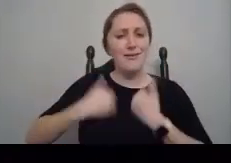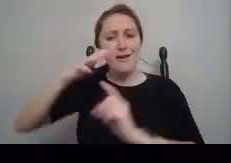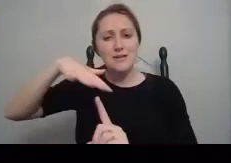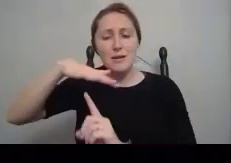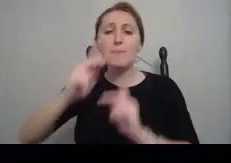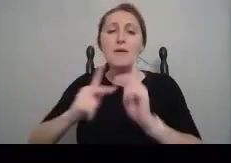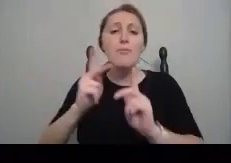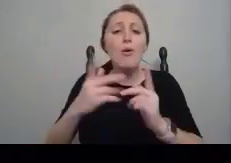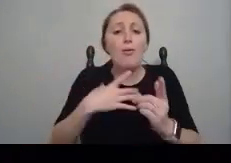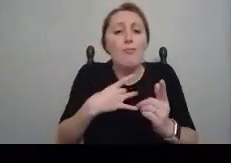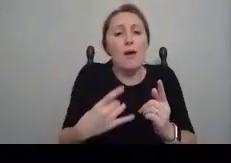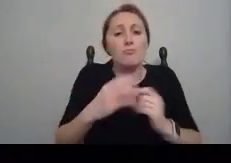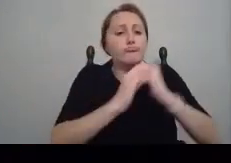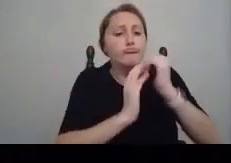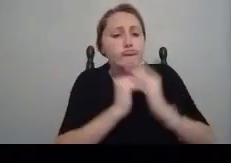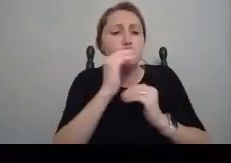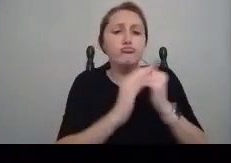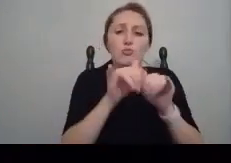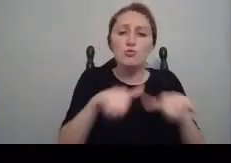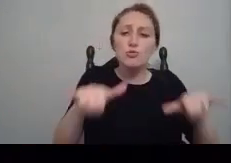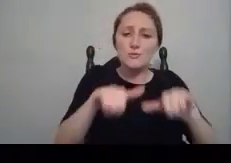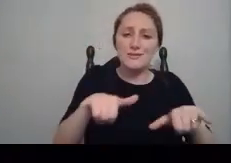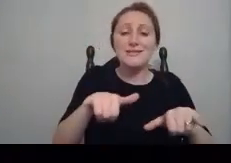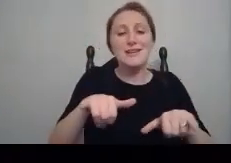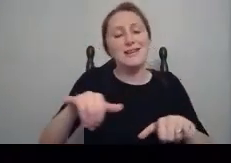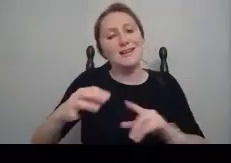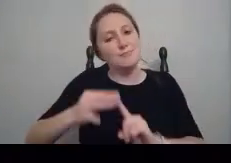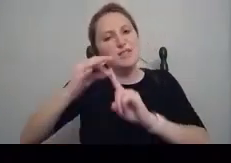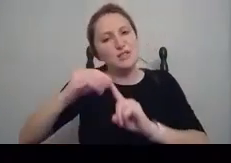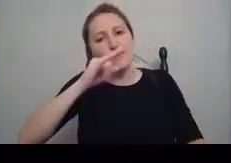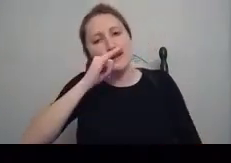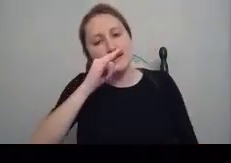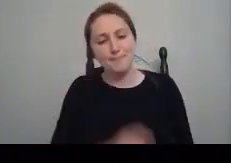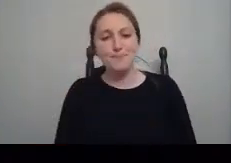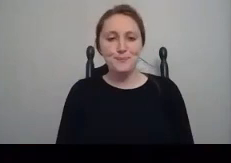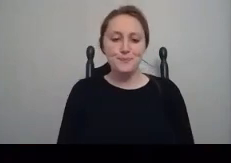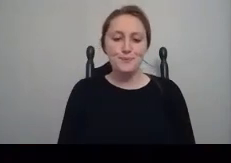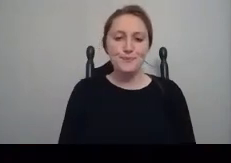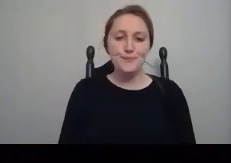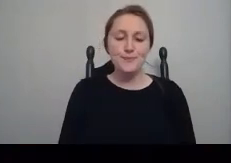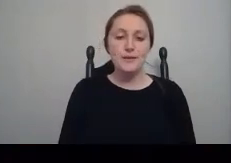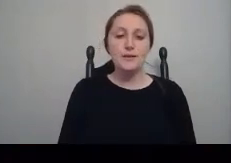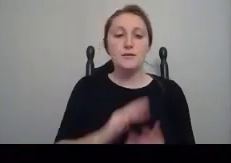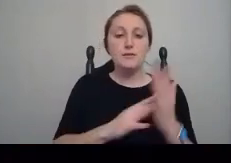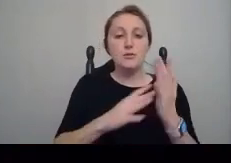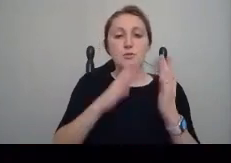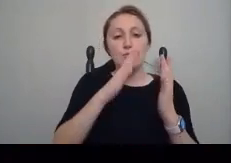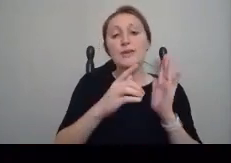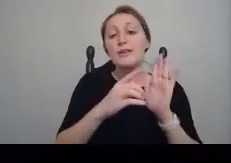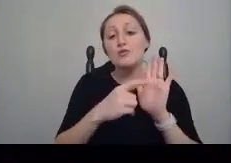for kids. So the schedule will reflect live instruction. It will